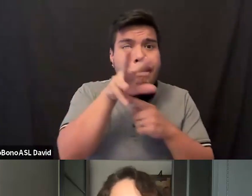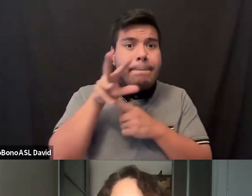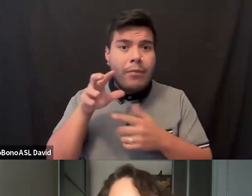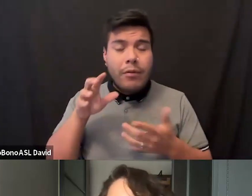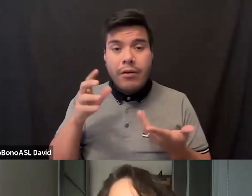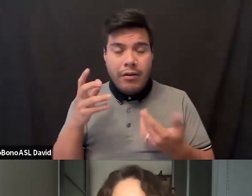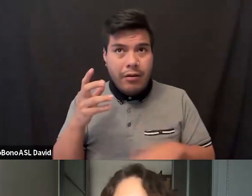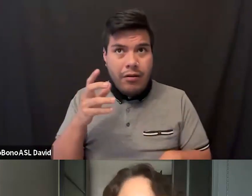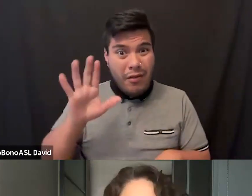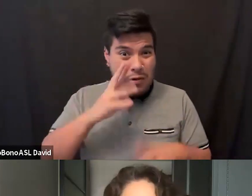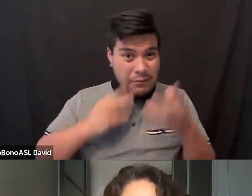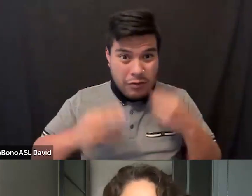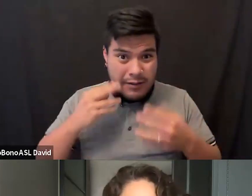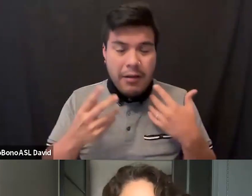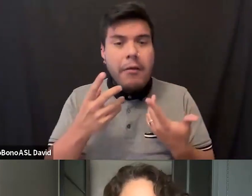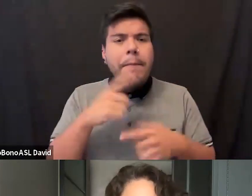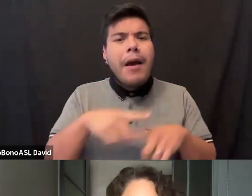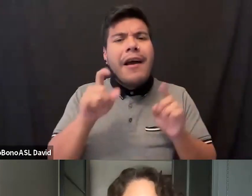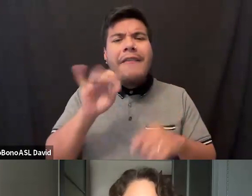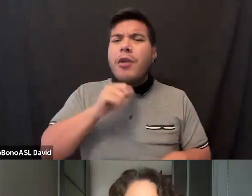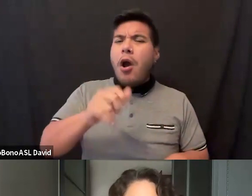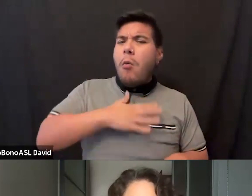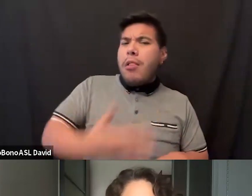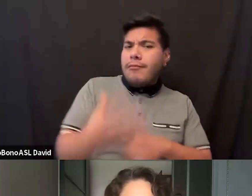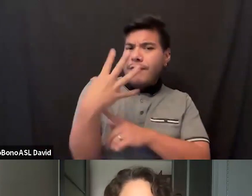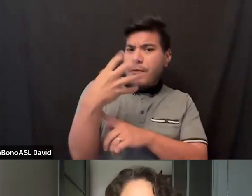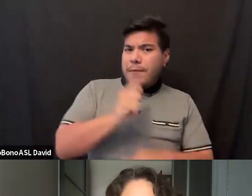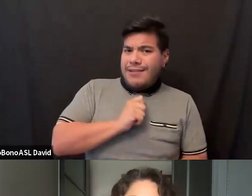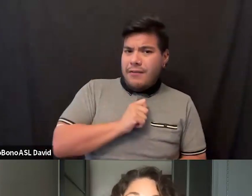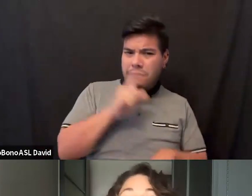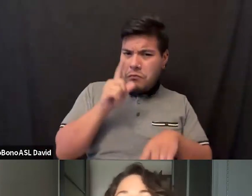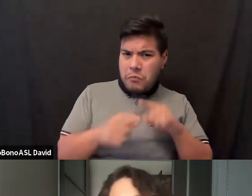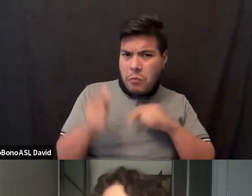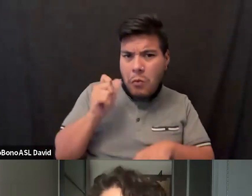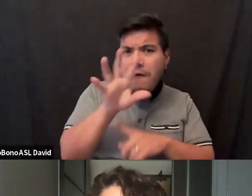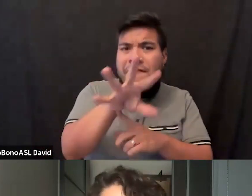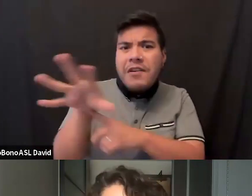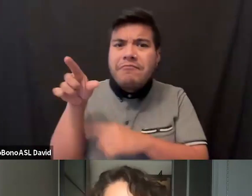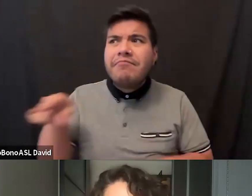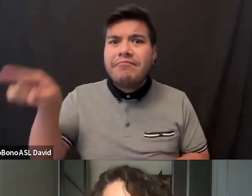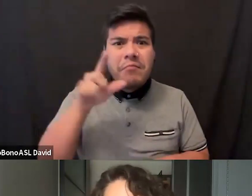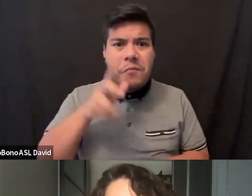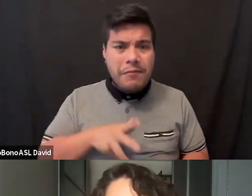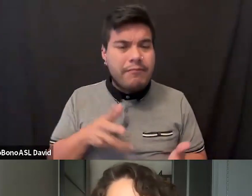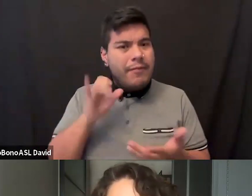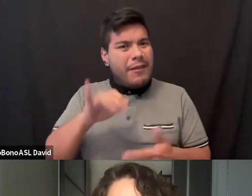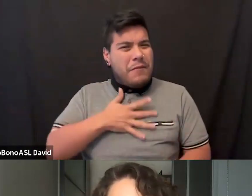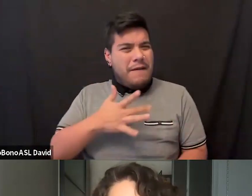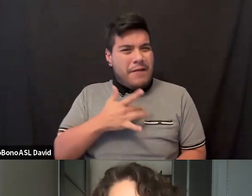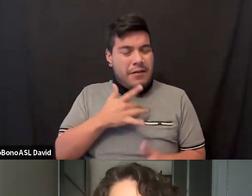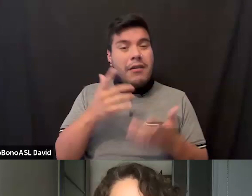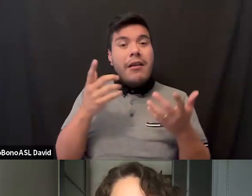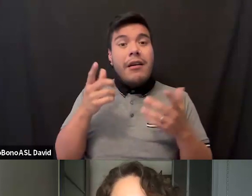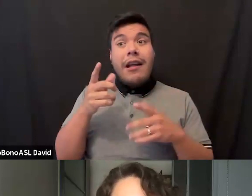never have the right to film any other women in my life. That was the feeling that I had in that moment. And in the other side, in that moment, I was living